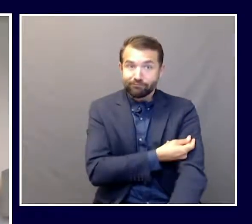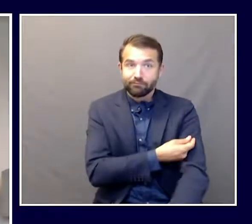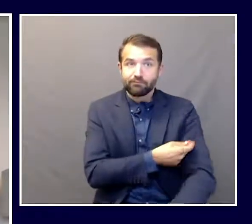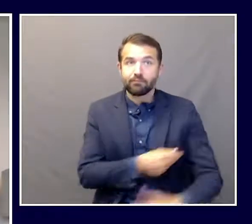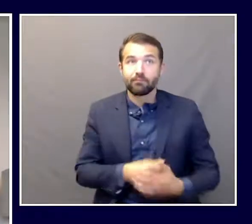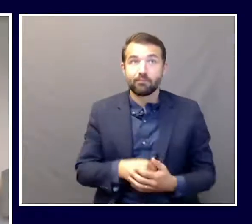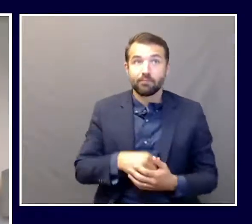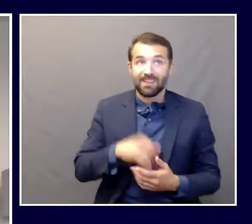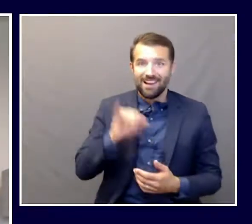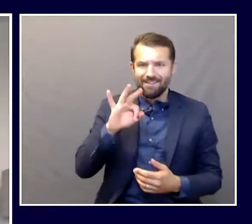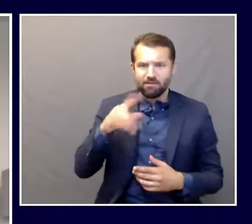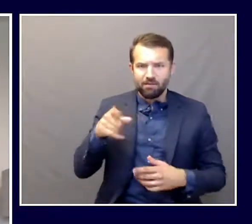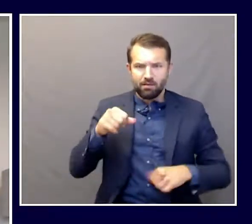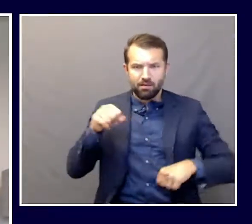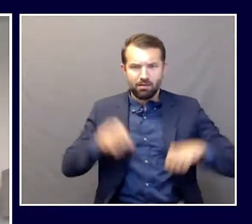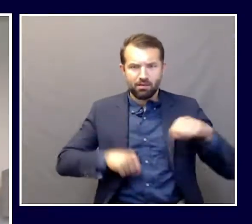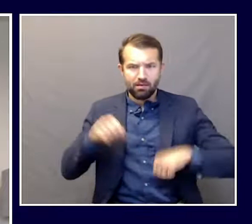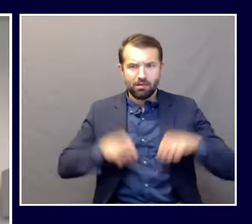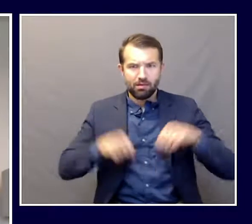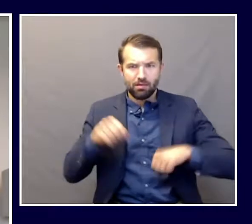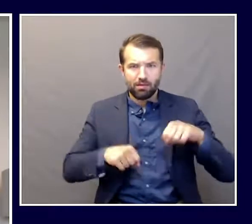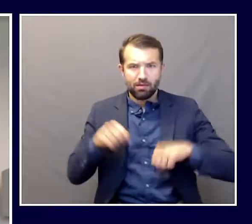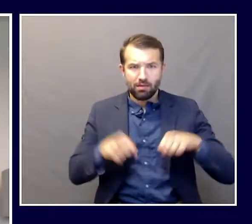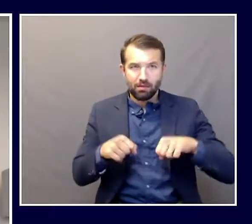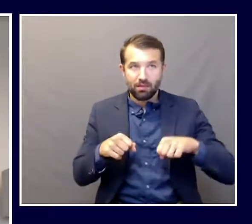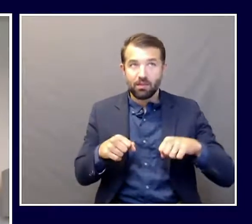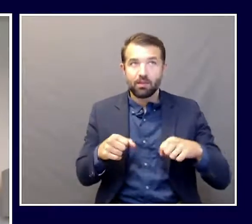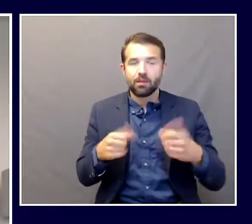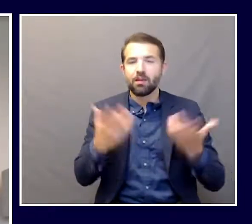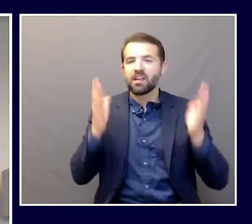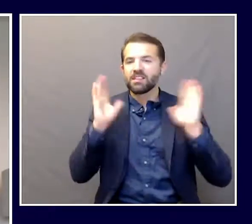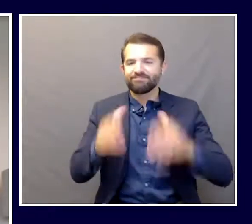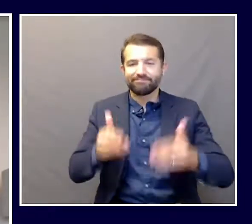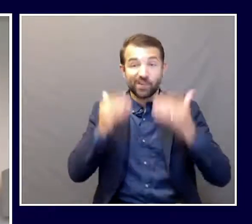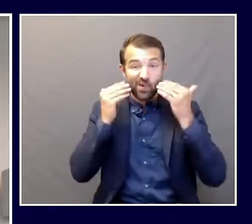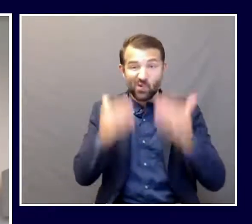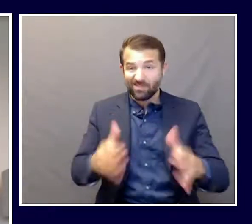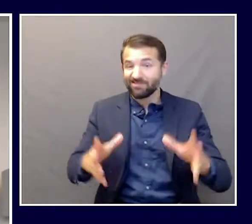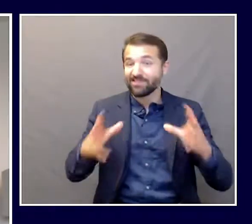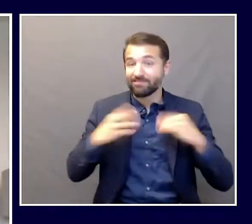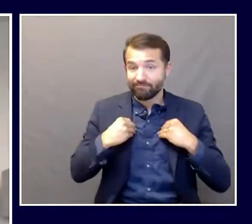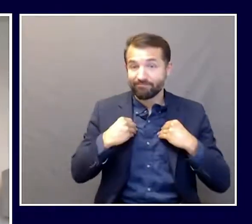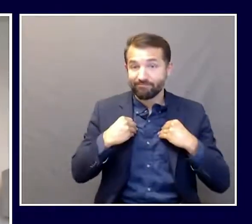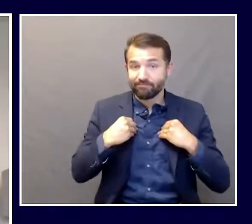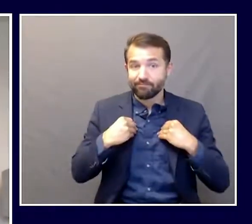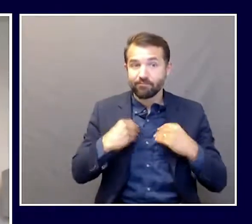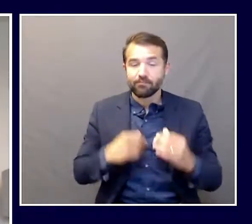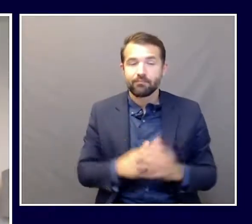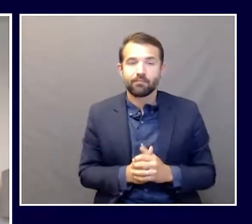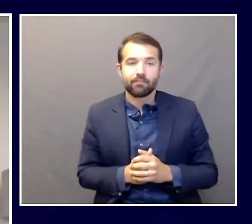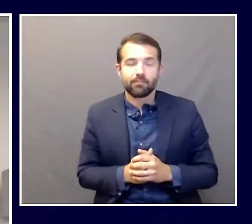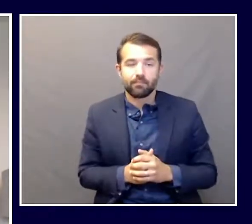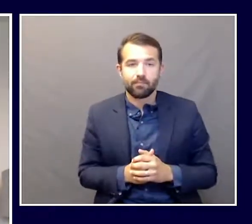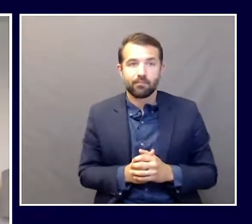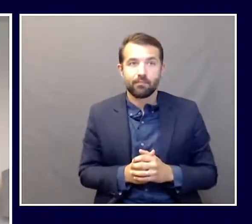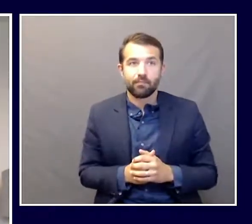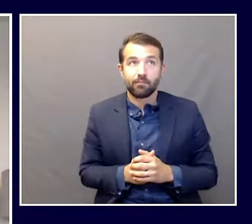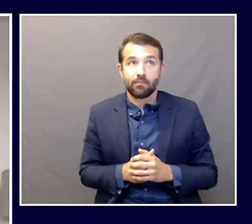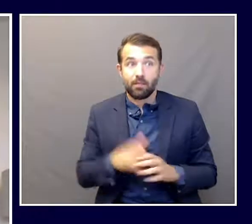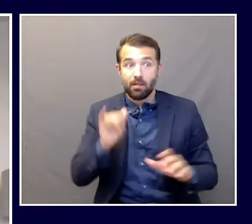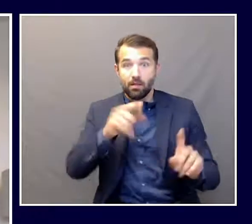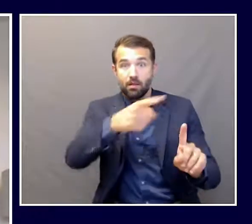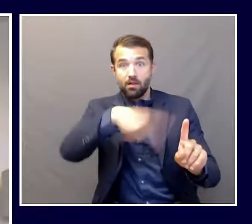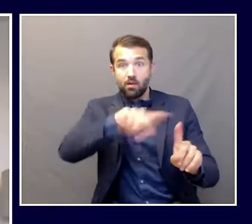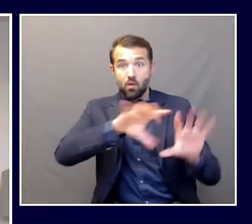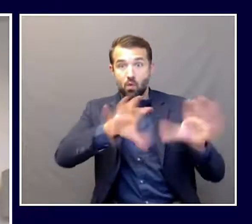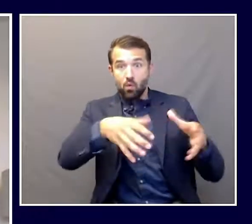vaccinated? Maybe the numbers there, net are not as high, but if what we are capturing are folks who are on the margin,